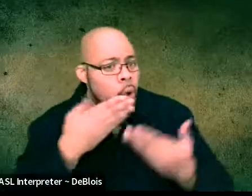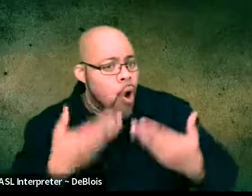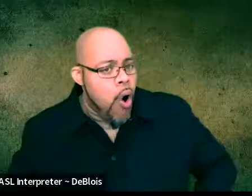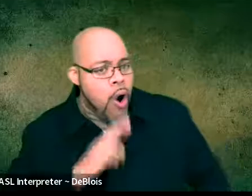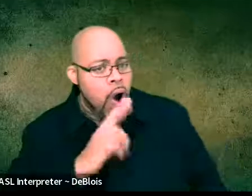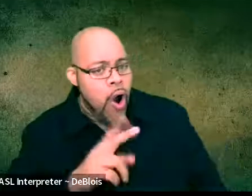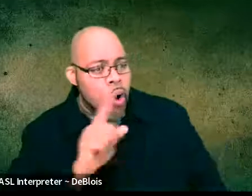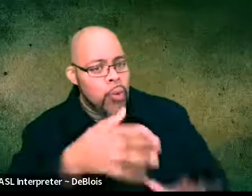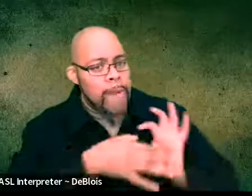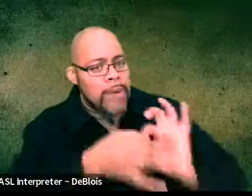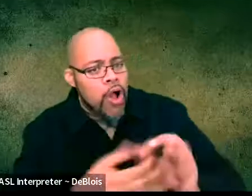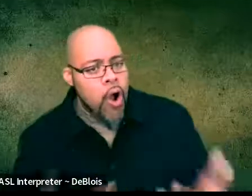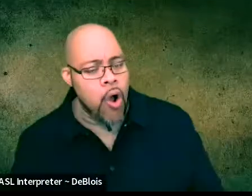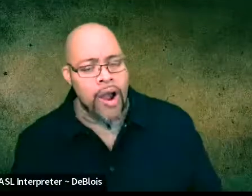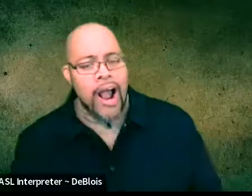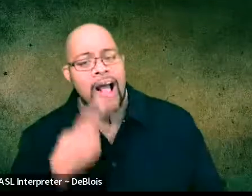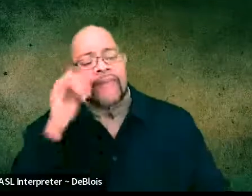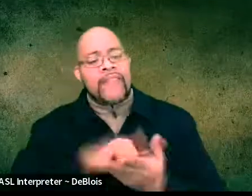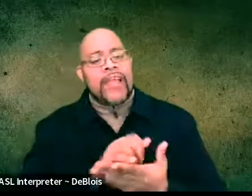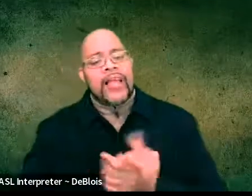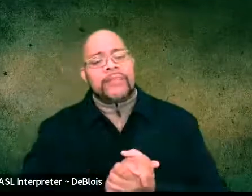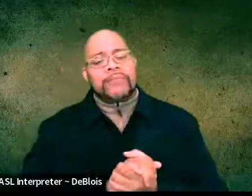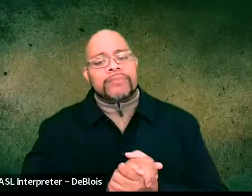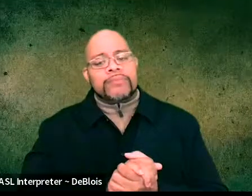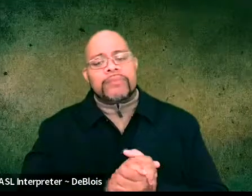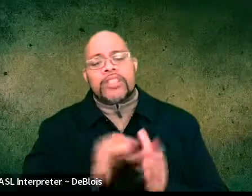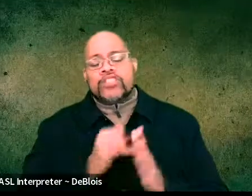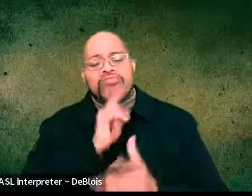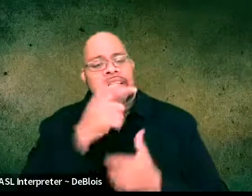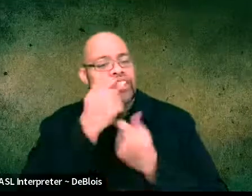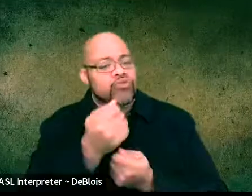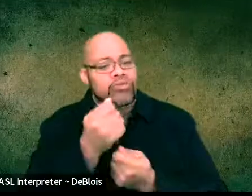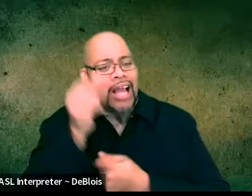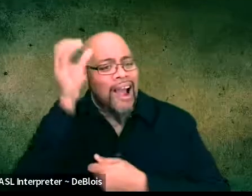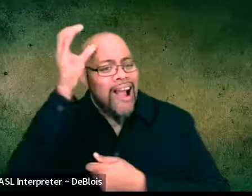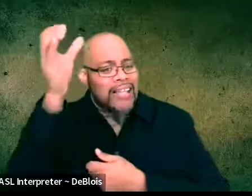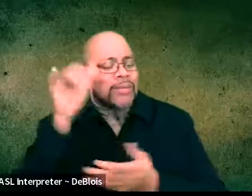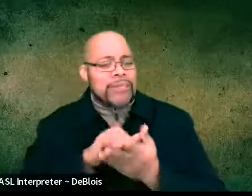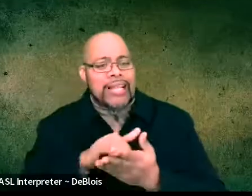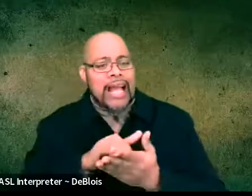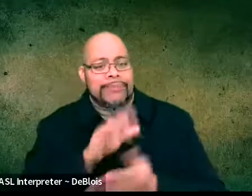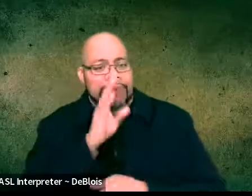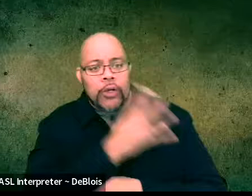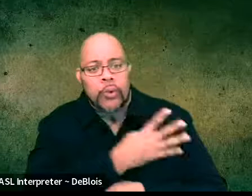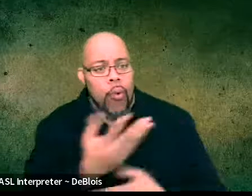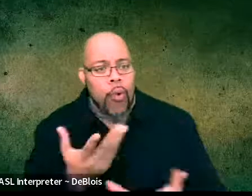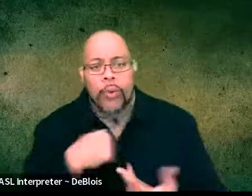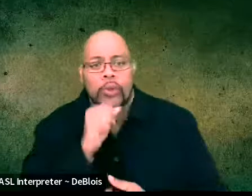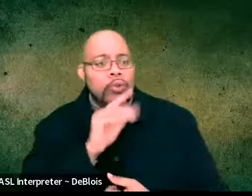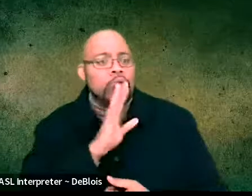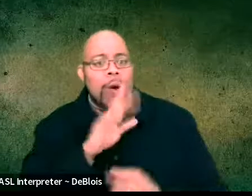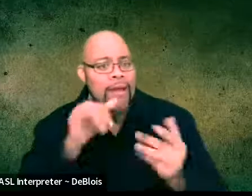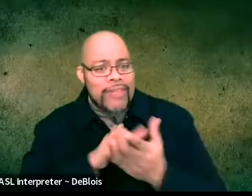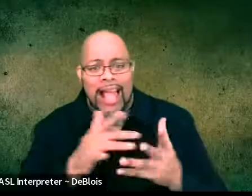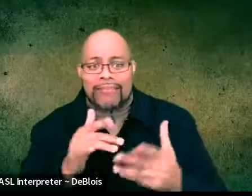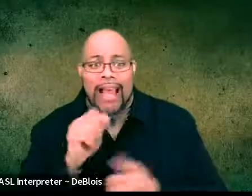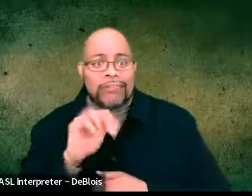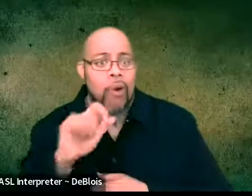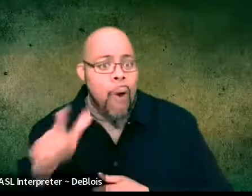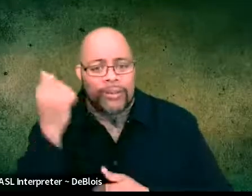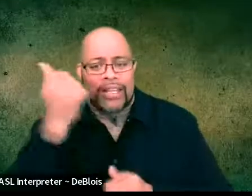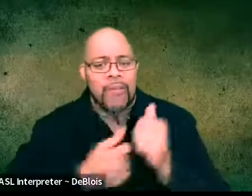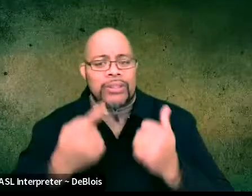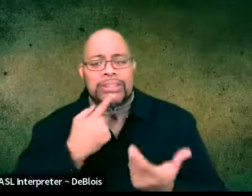you belong to. I think that's just such an interesting concept that's just left out. We don't talk about it at all because everybody's